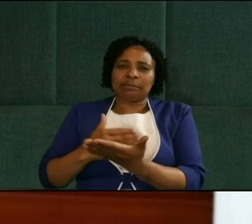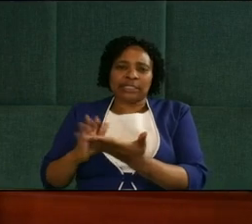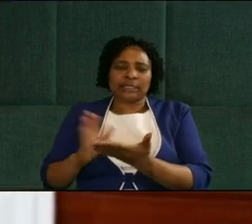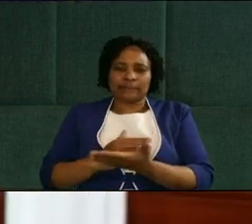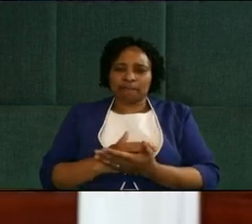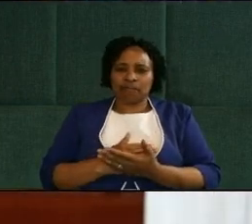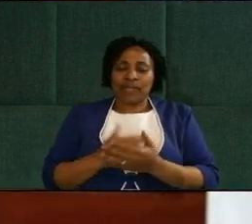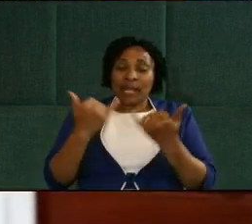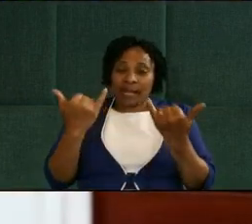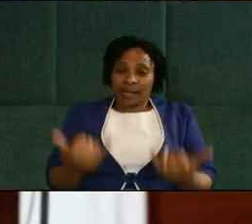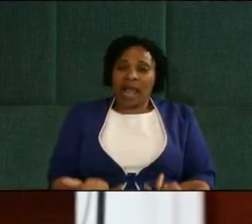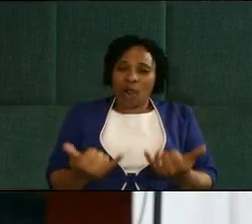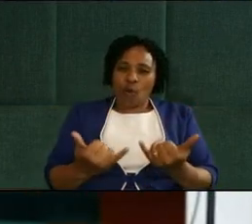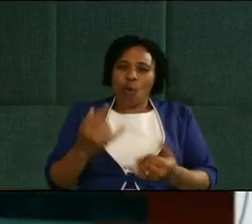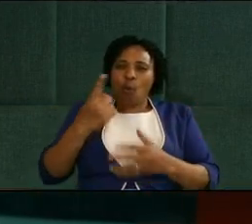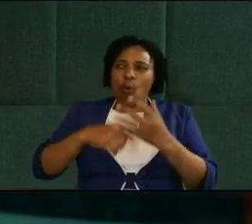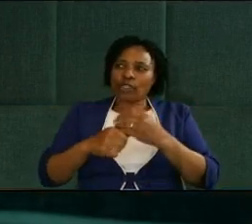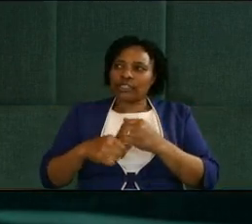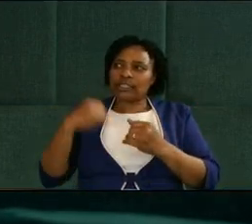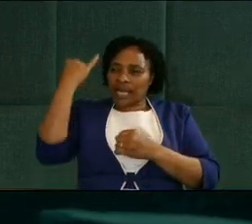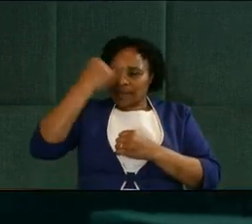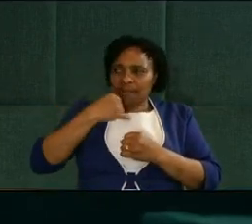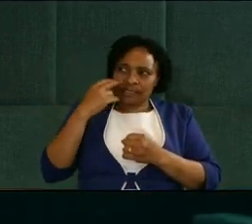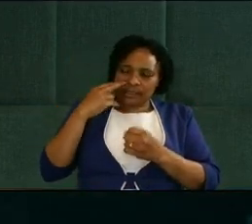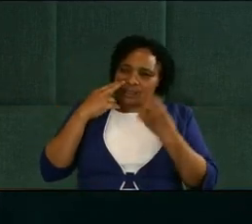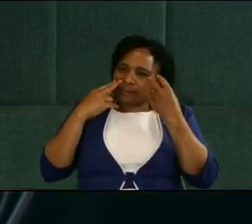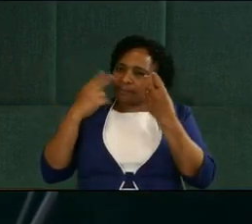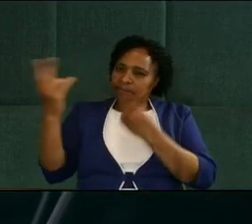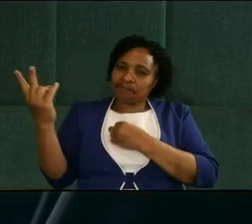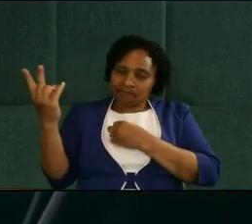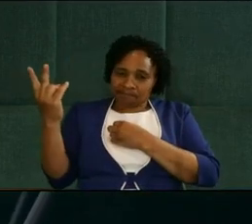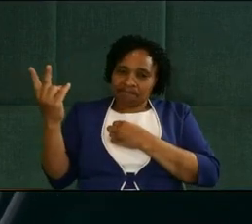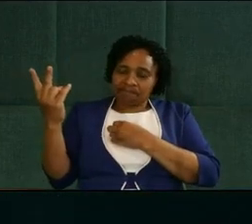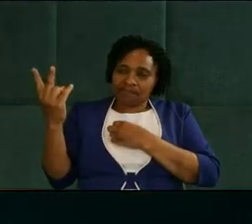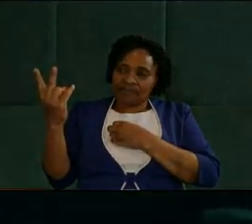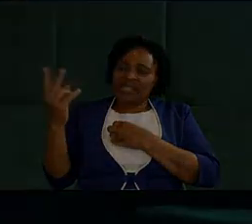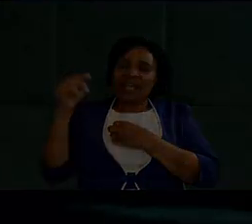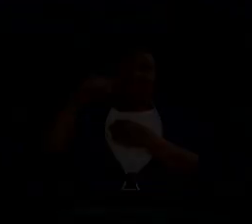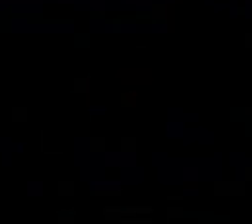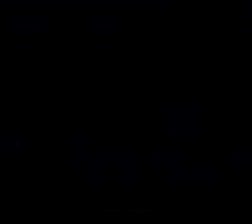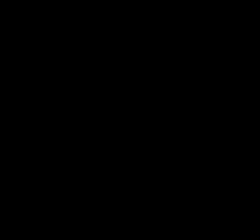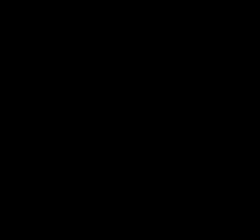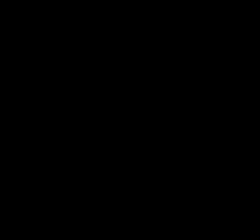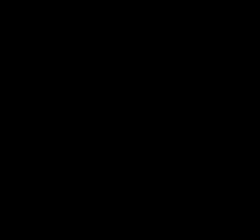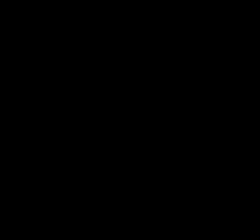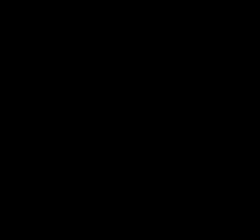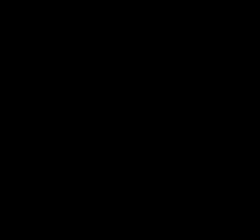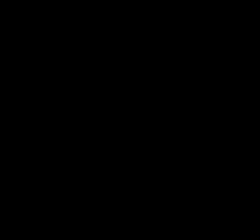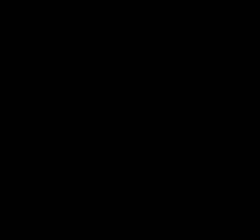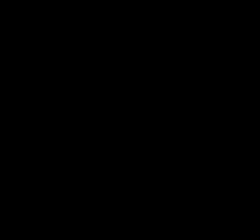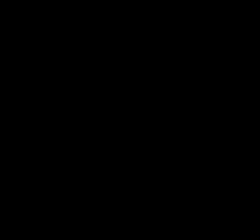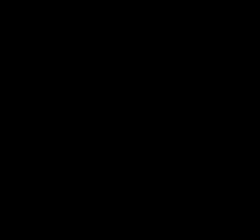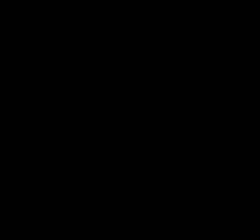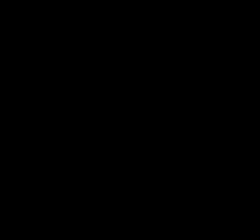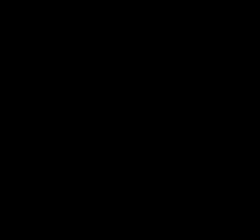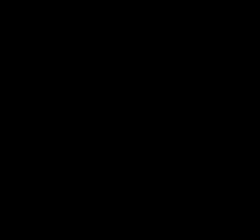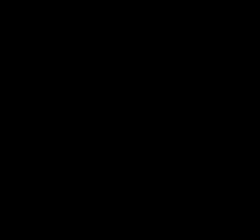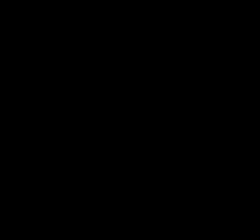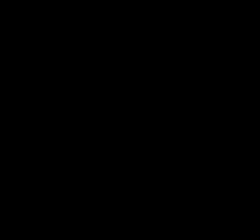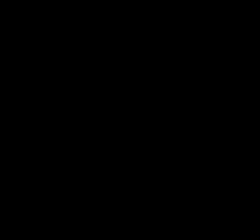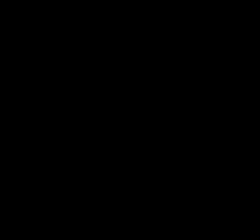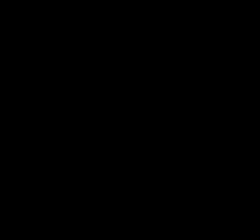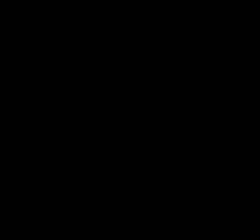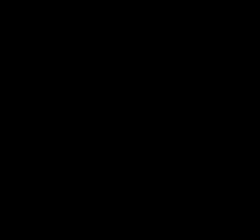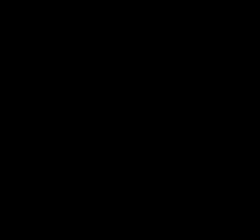sketch of what that may look like. I want you to take note that this image is in the form of a